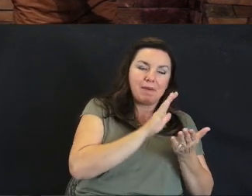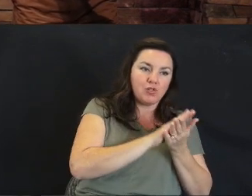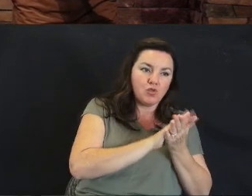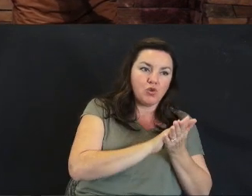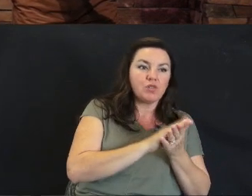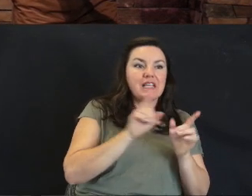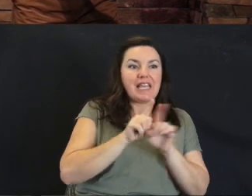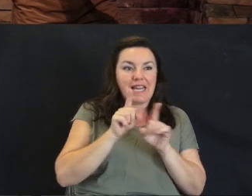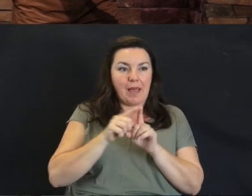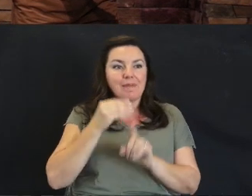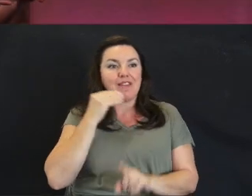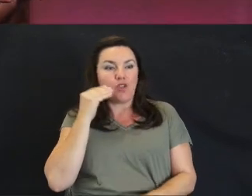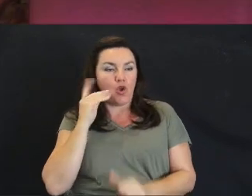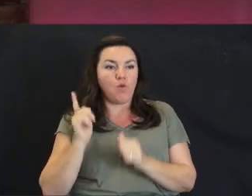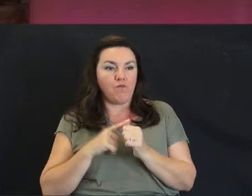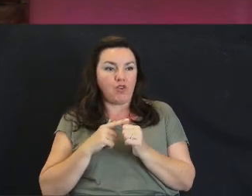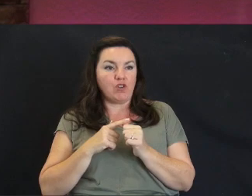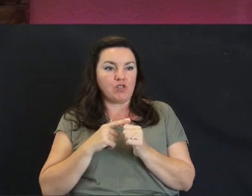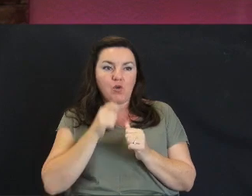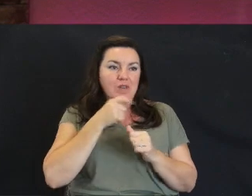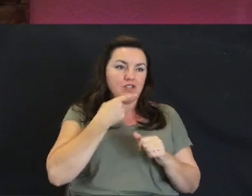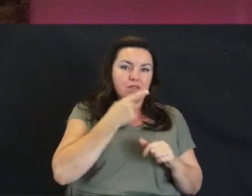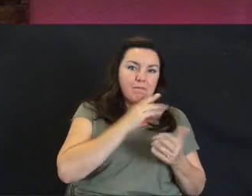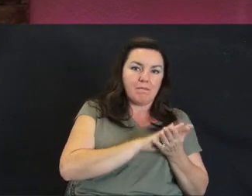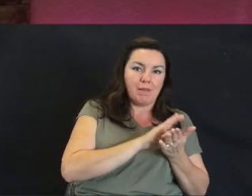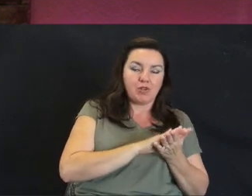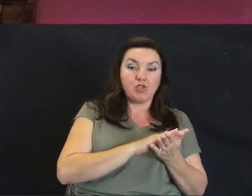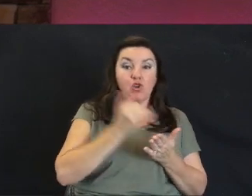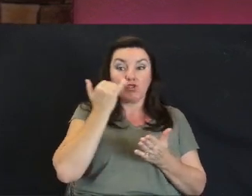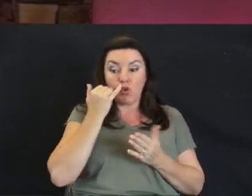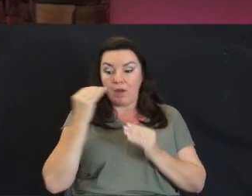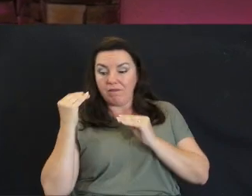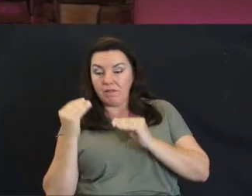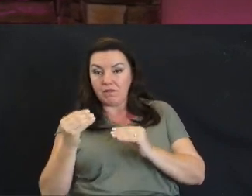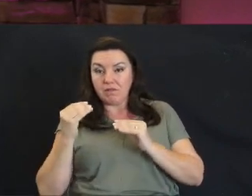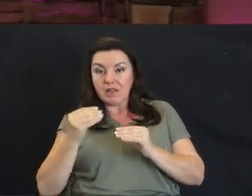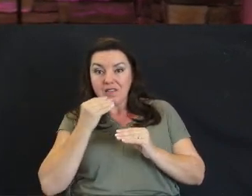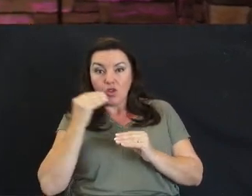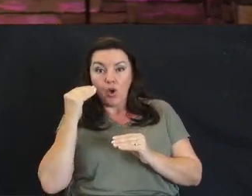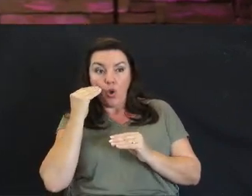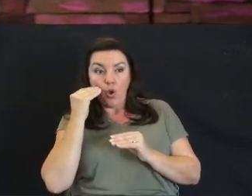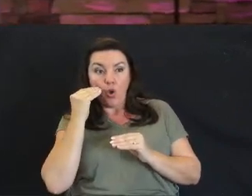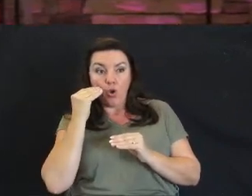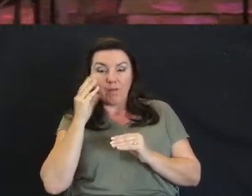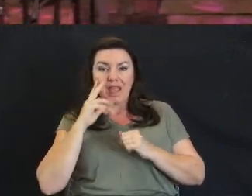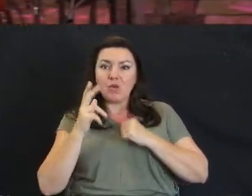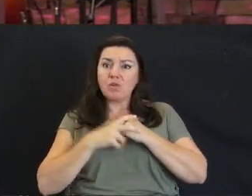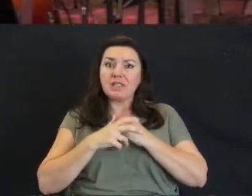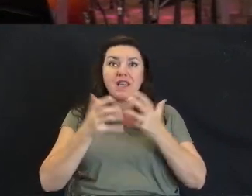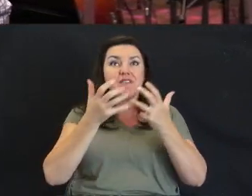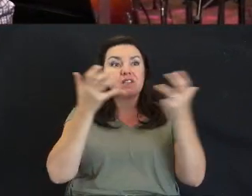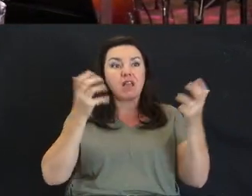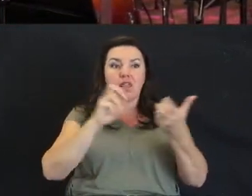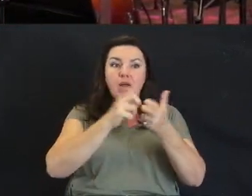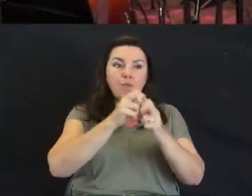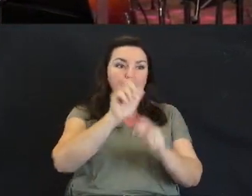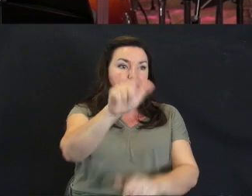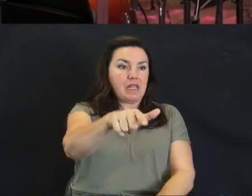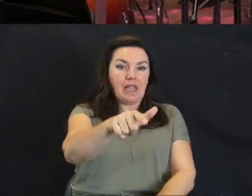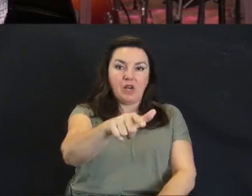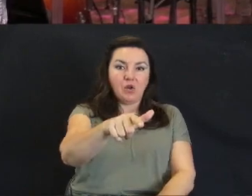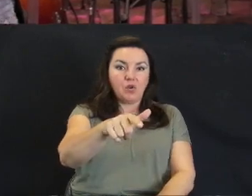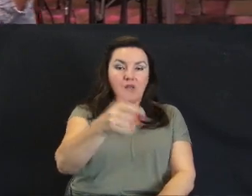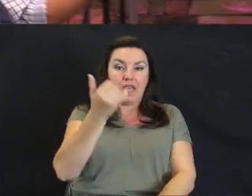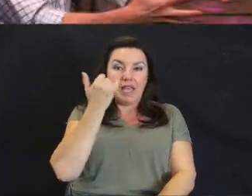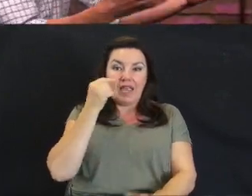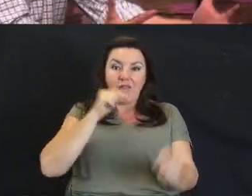happened In the home first If they were getting A good education In the home It would save us A ton of trouble Down the road That's what he's saying